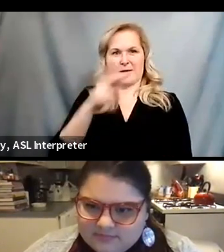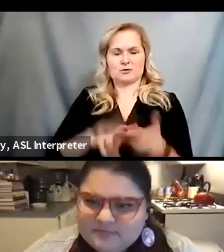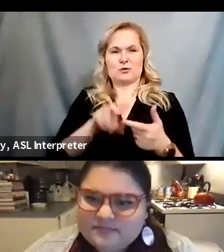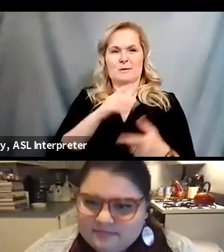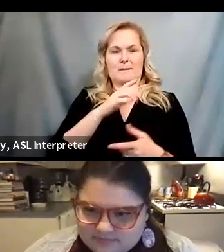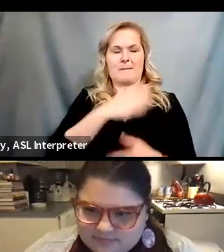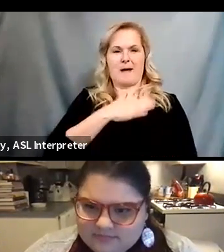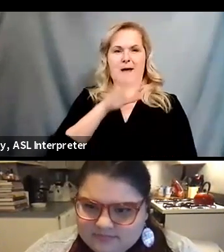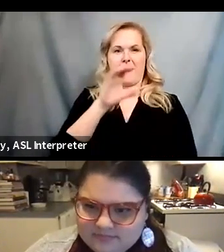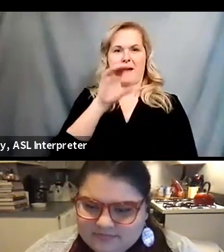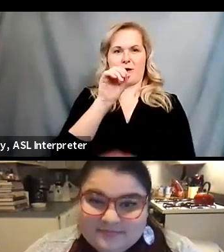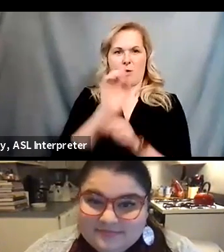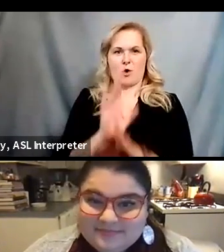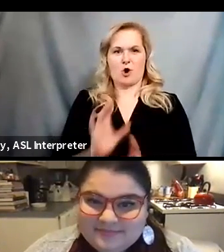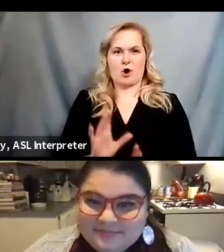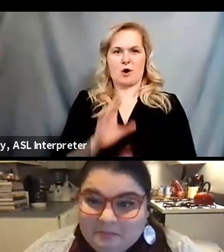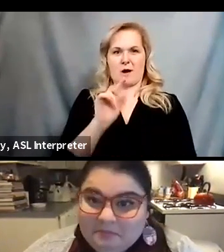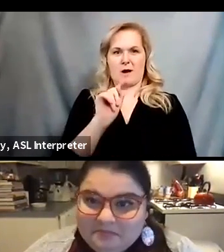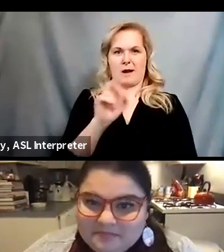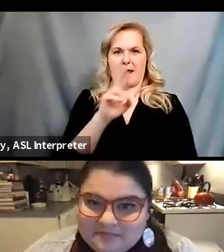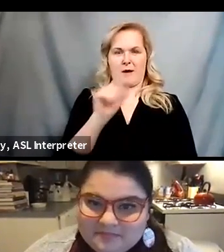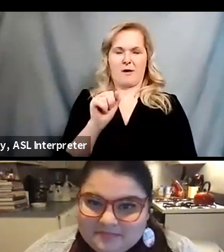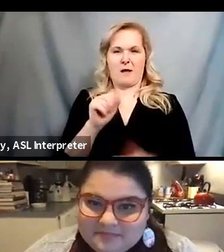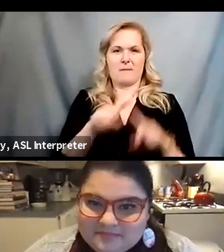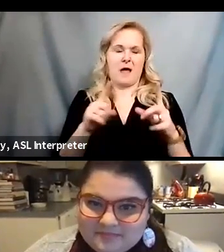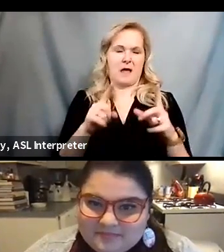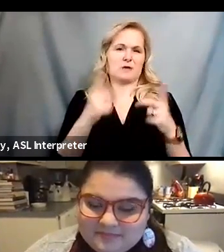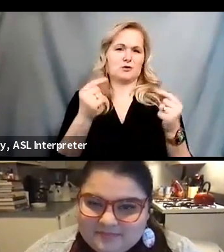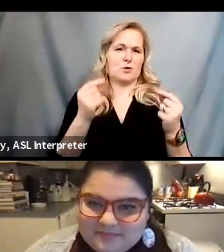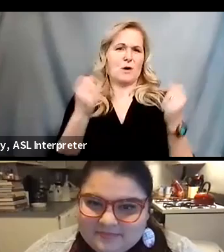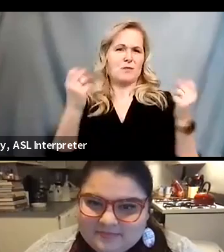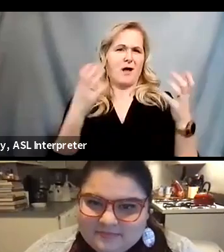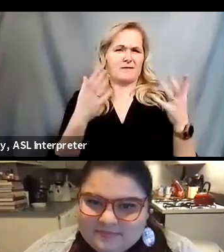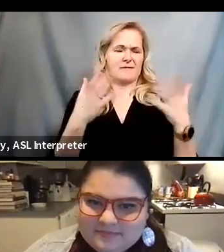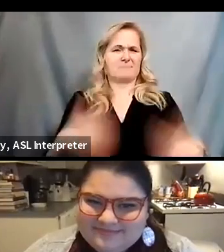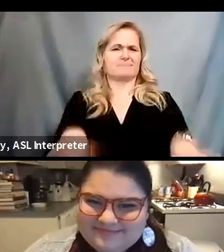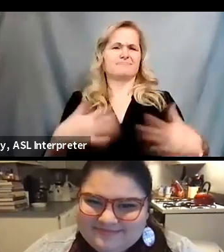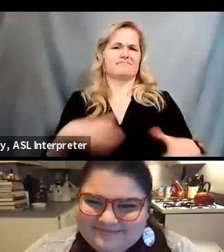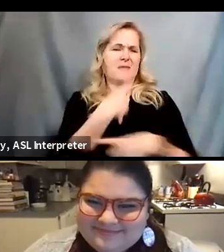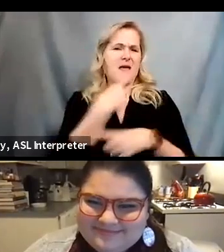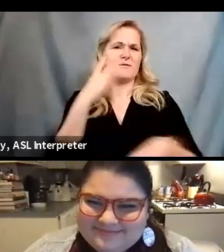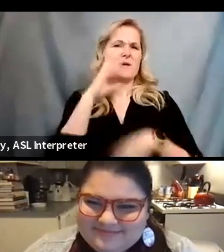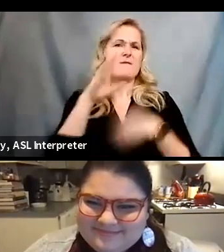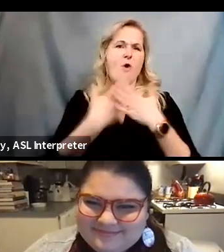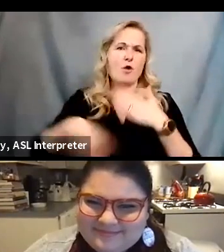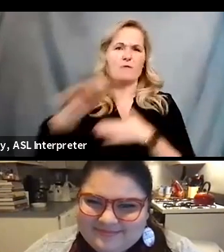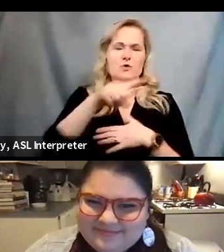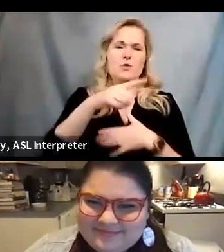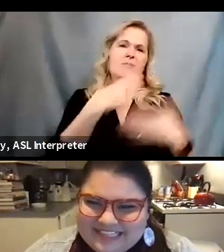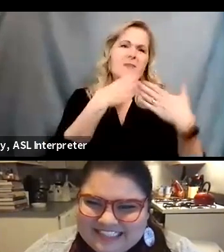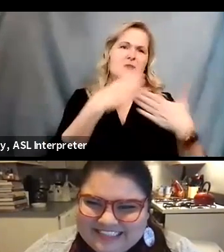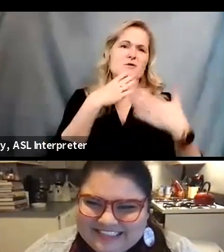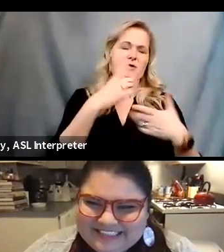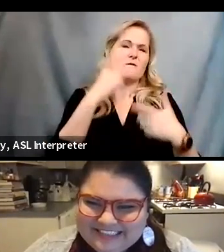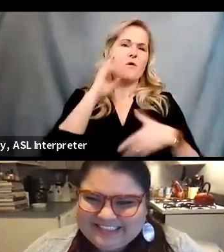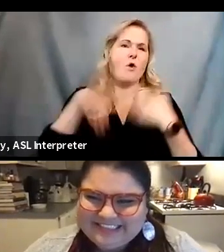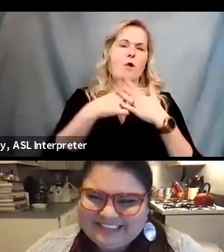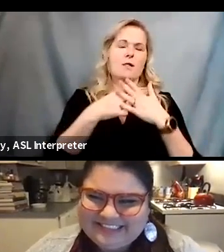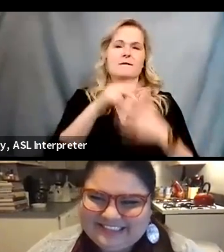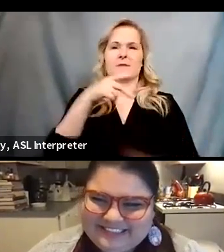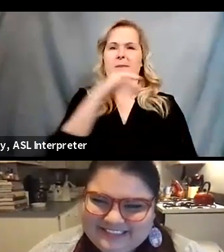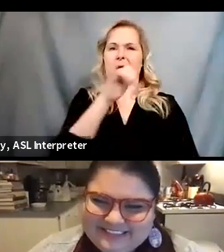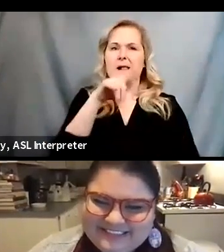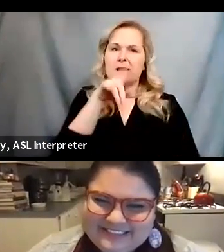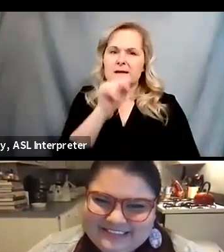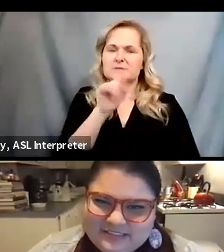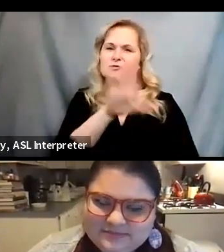Tara. I just want to do like a big round of affirmation for all of our panelists. Thank you for your time and your participation. Thank you for so